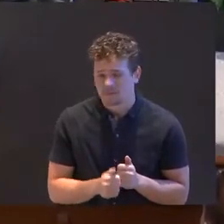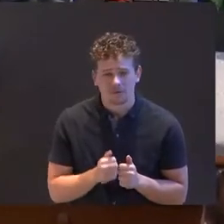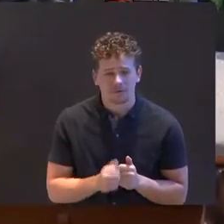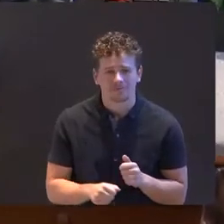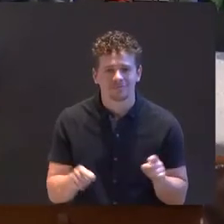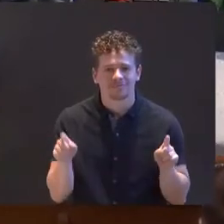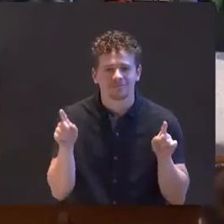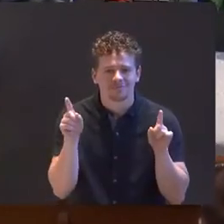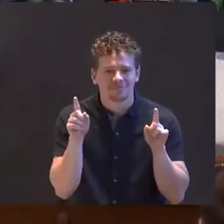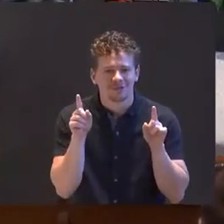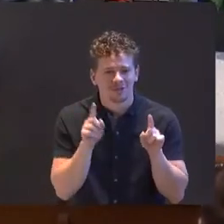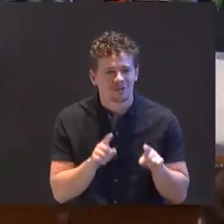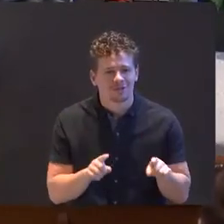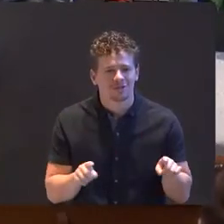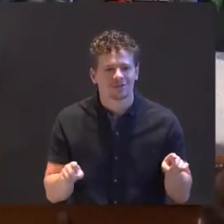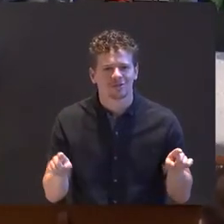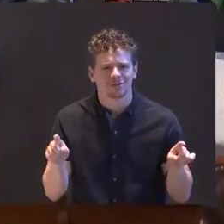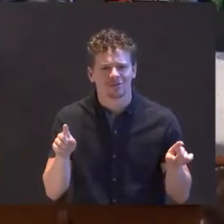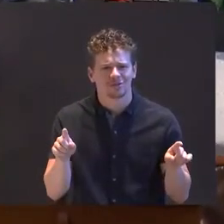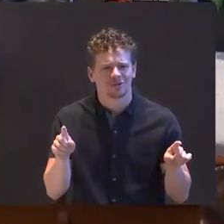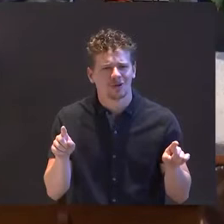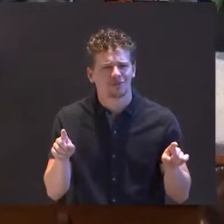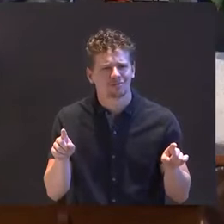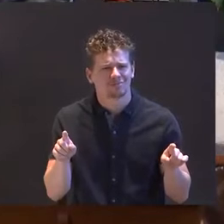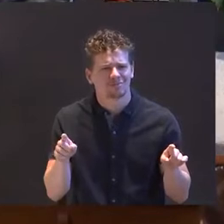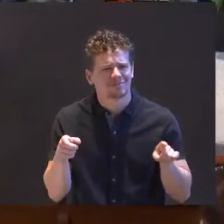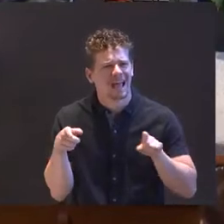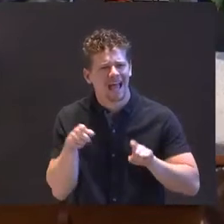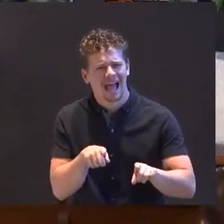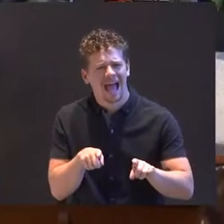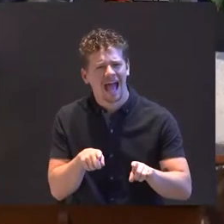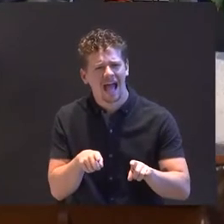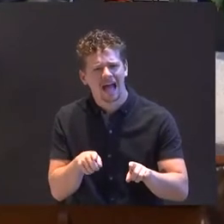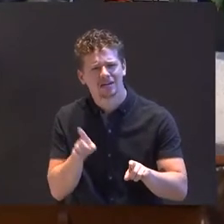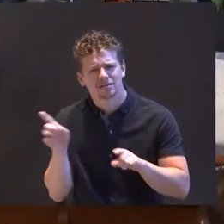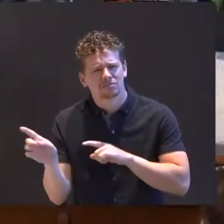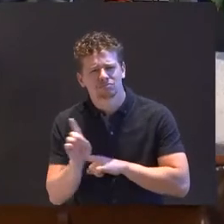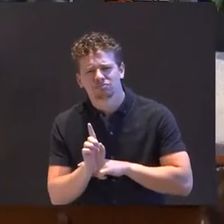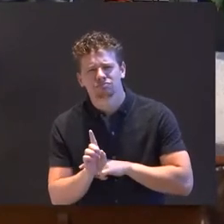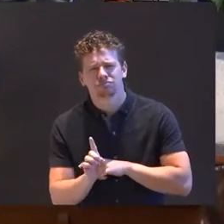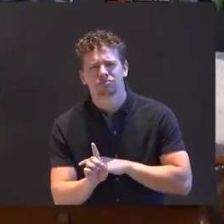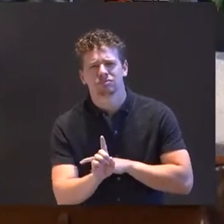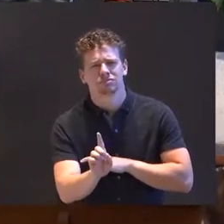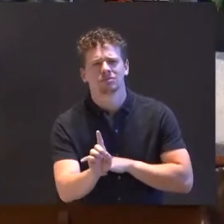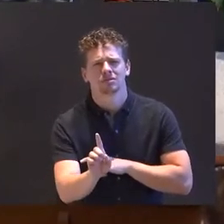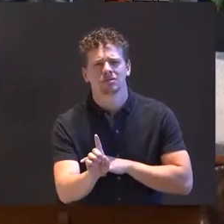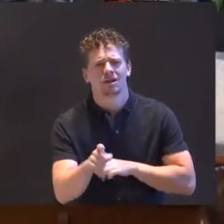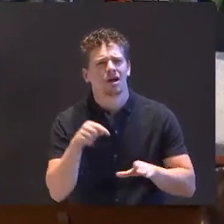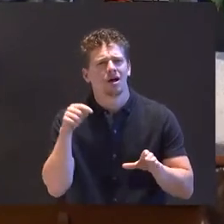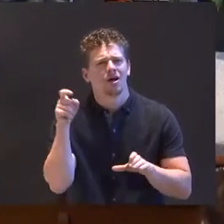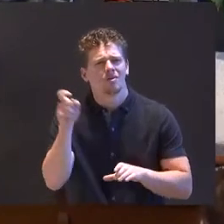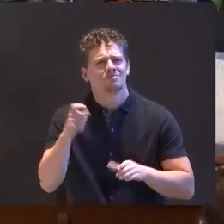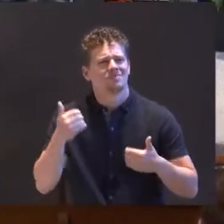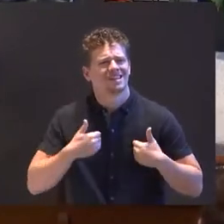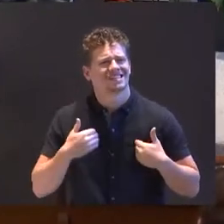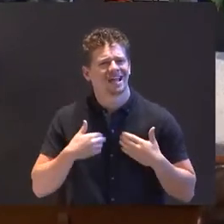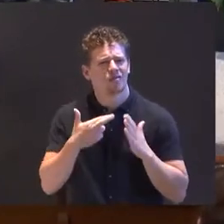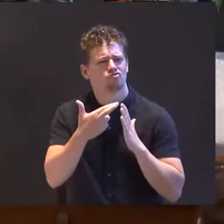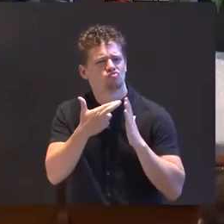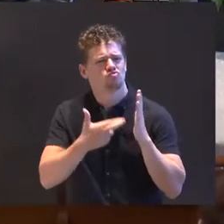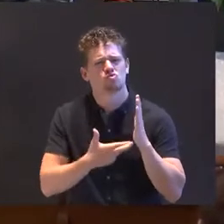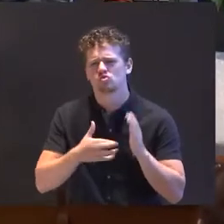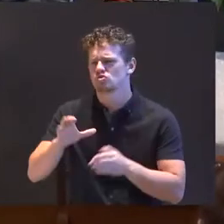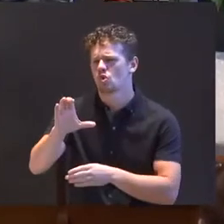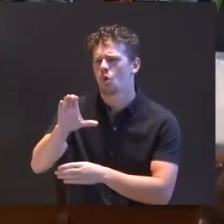You who are on the road must have a code that you